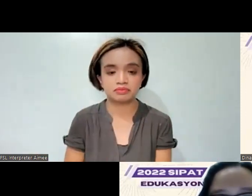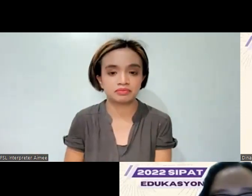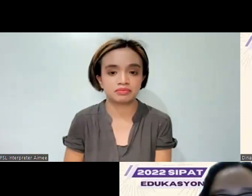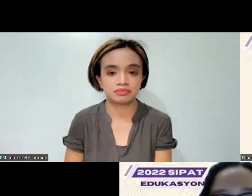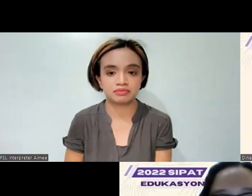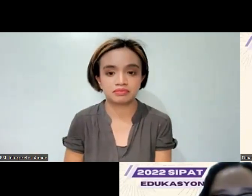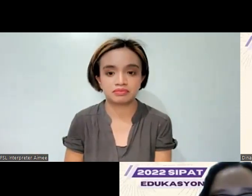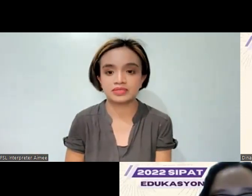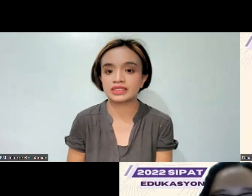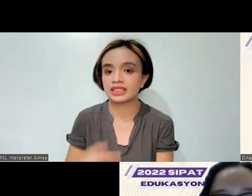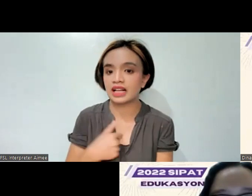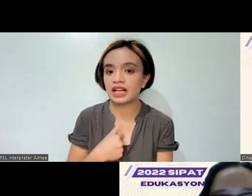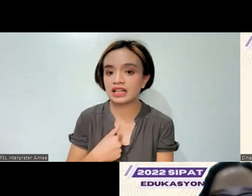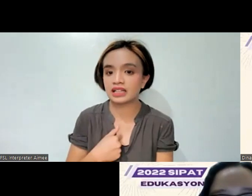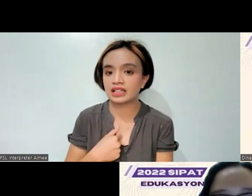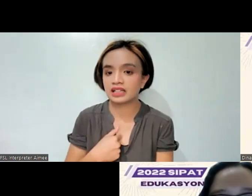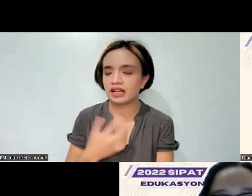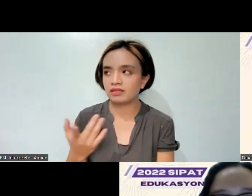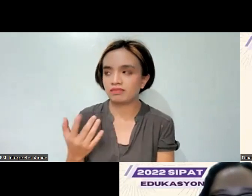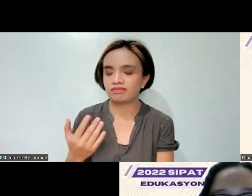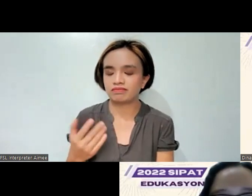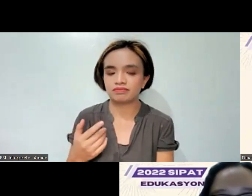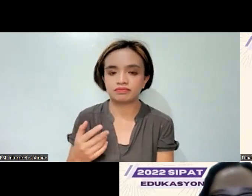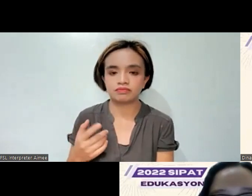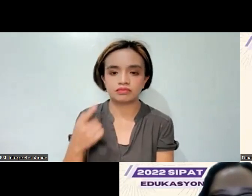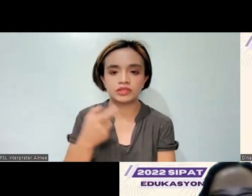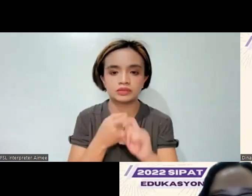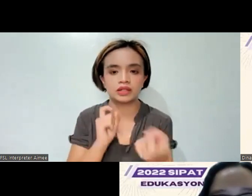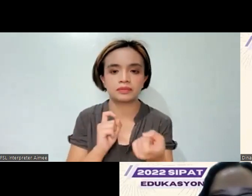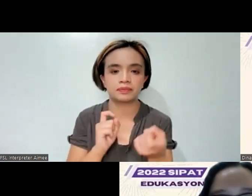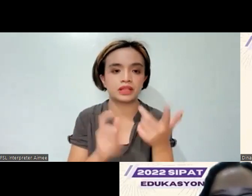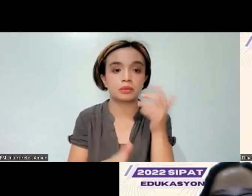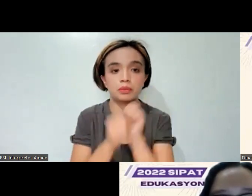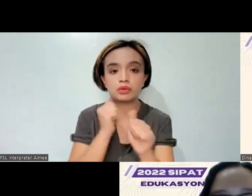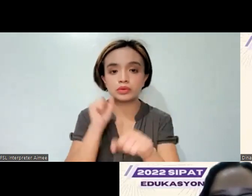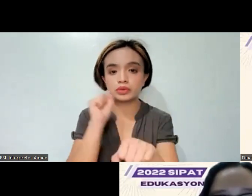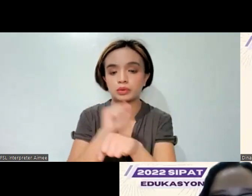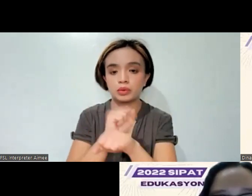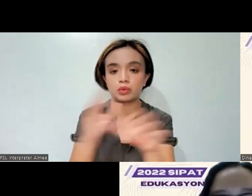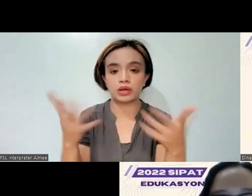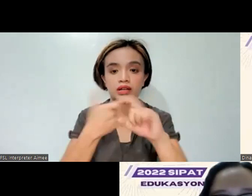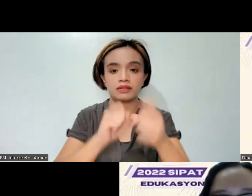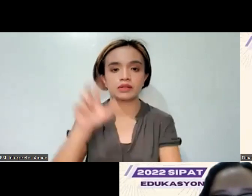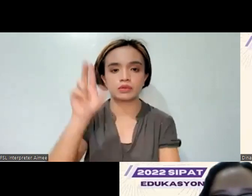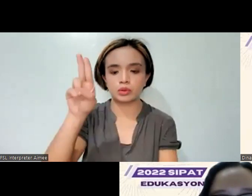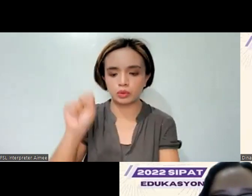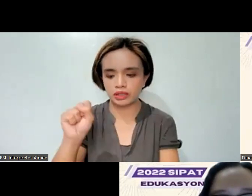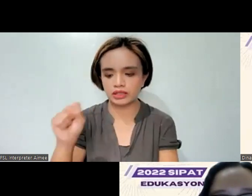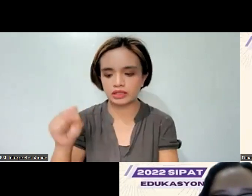Audrey? Hi, Teach. I think from most of the work po came from the US